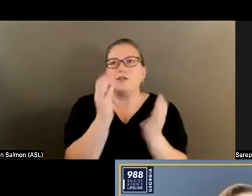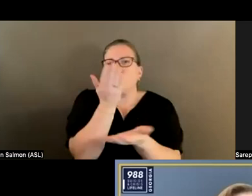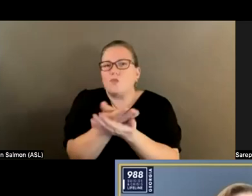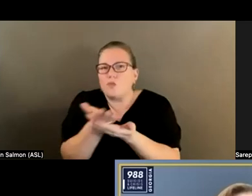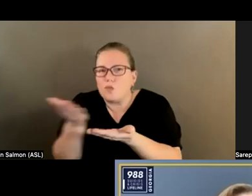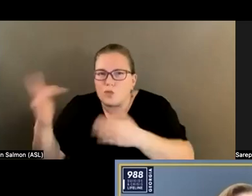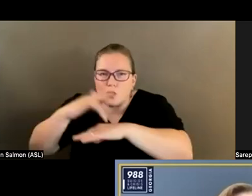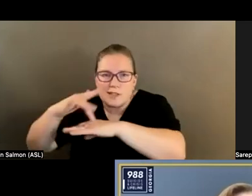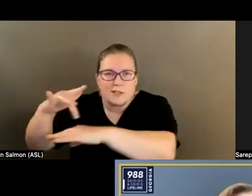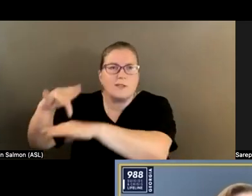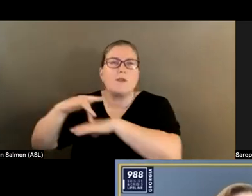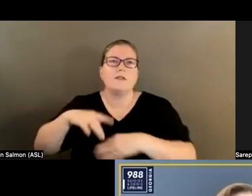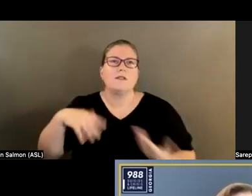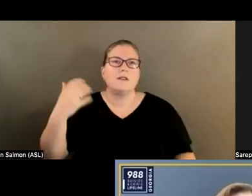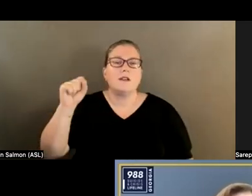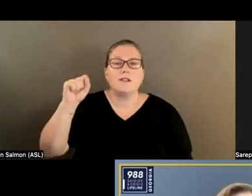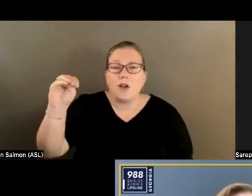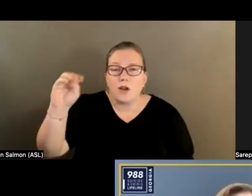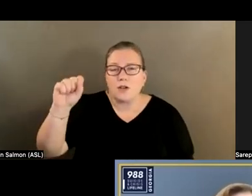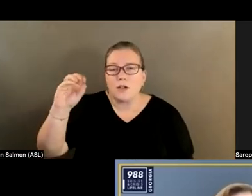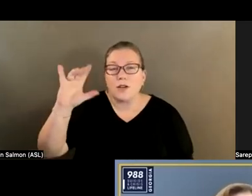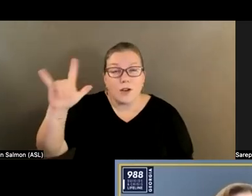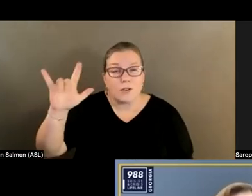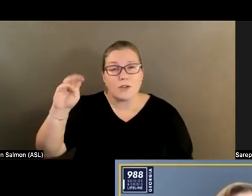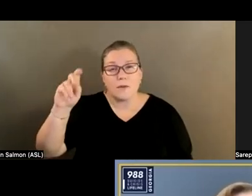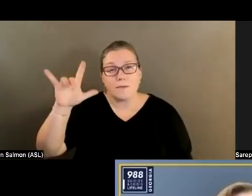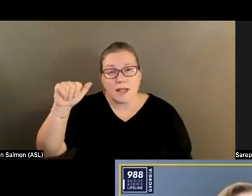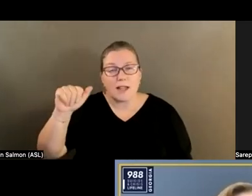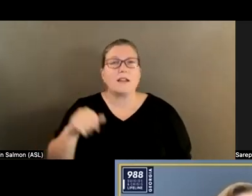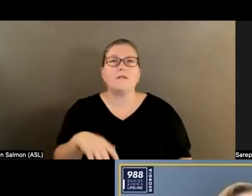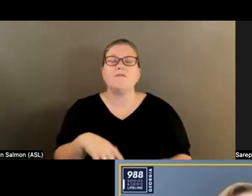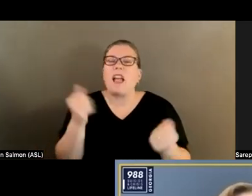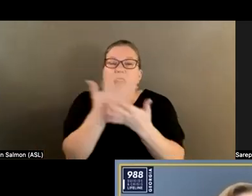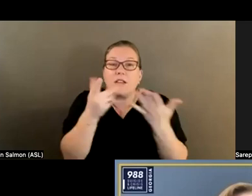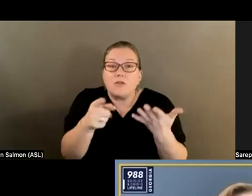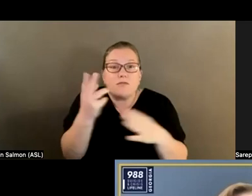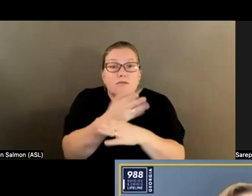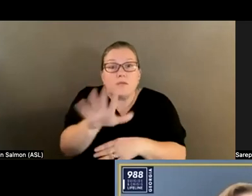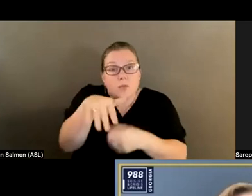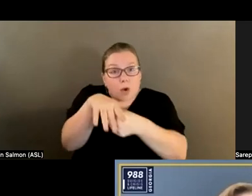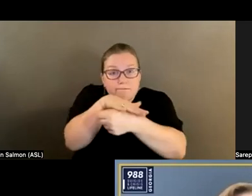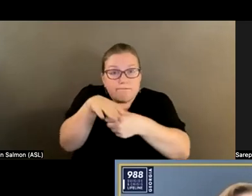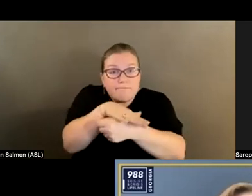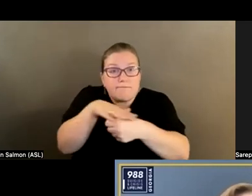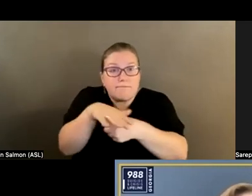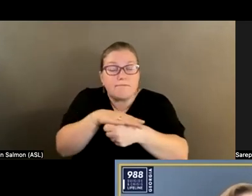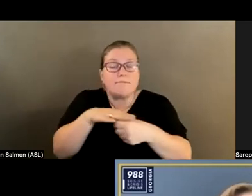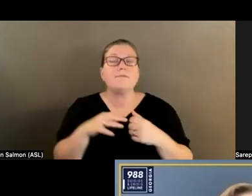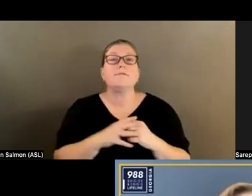social media, items that you can use locally with folks, and